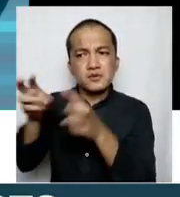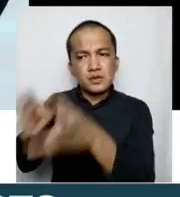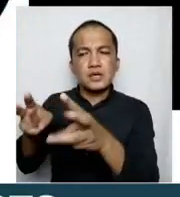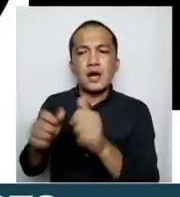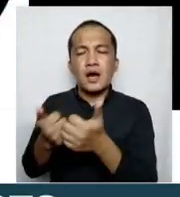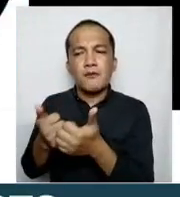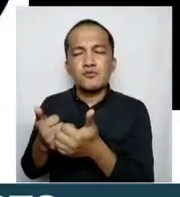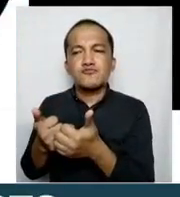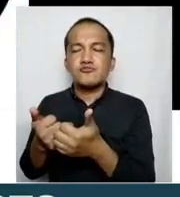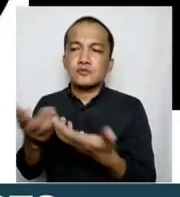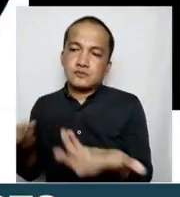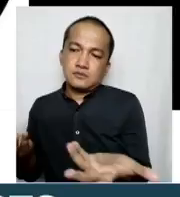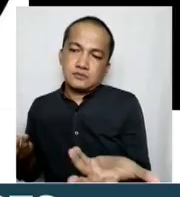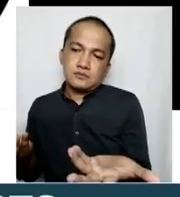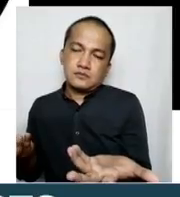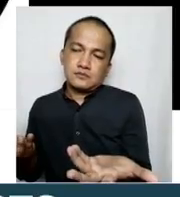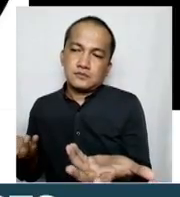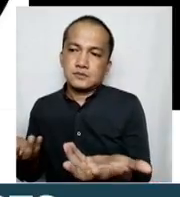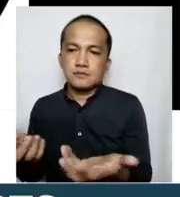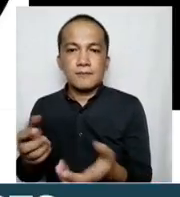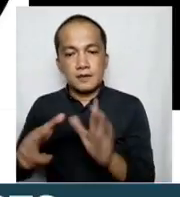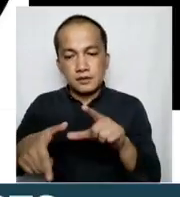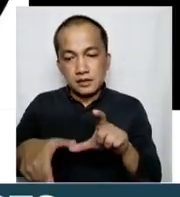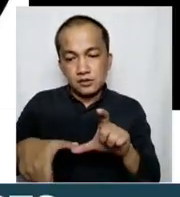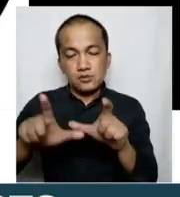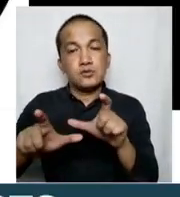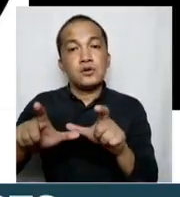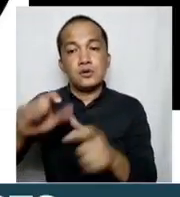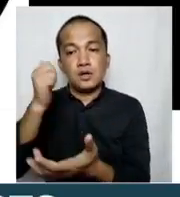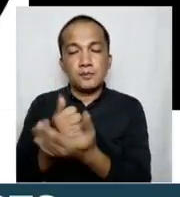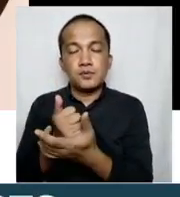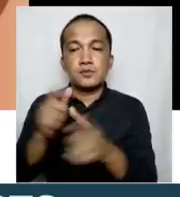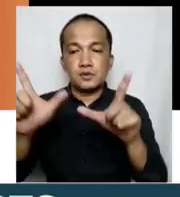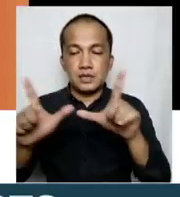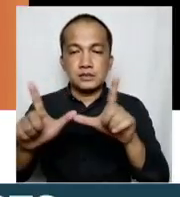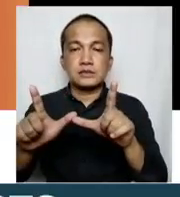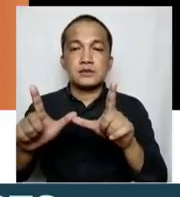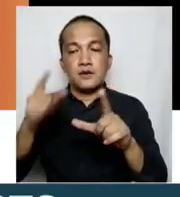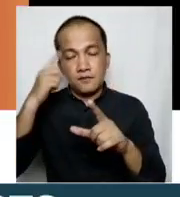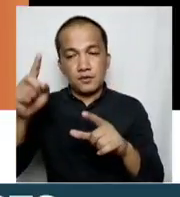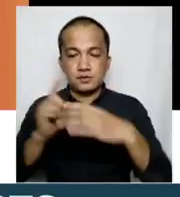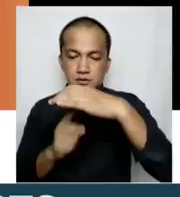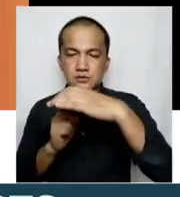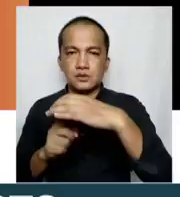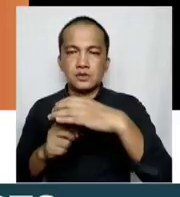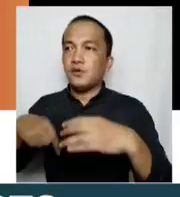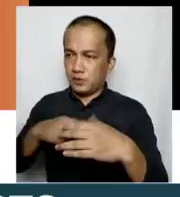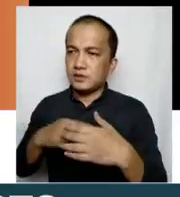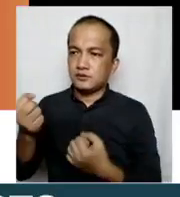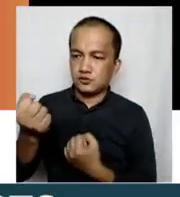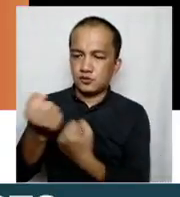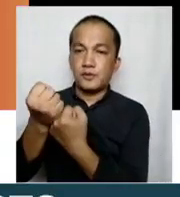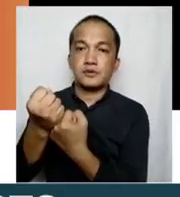to renew or approve a new franchise for the network. And we support